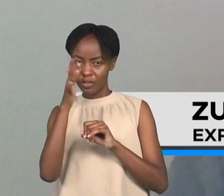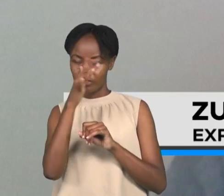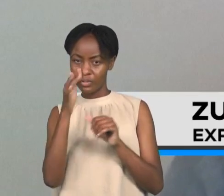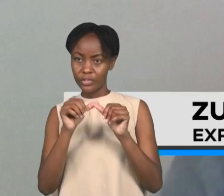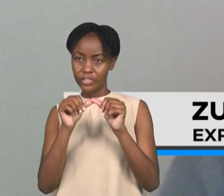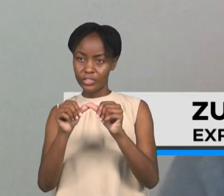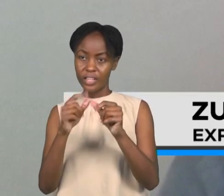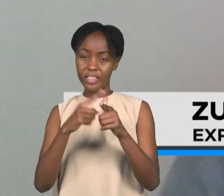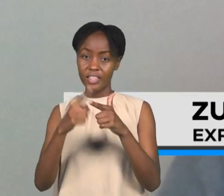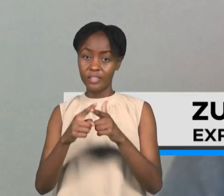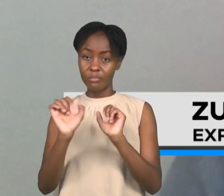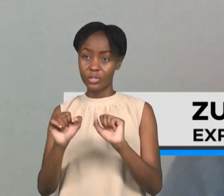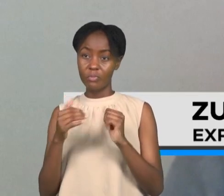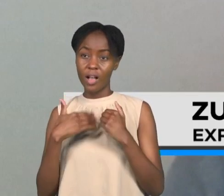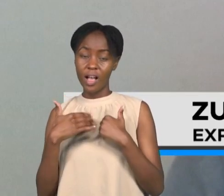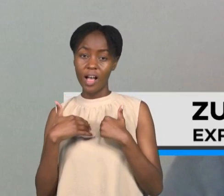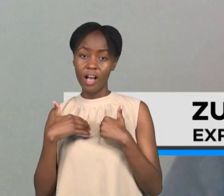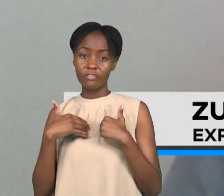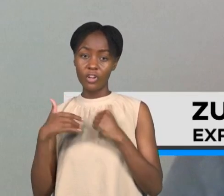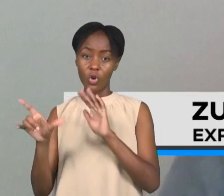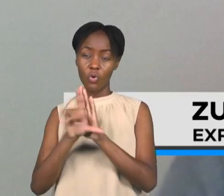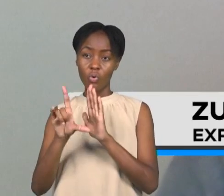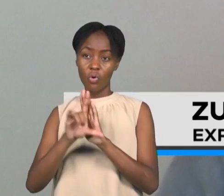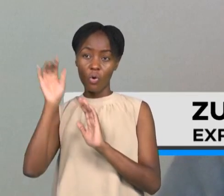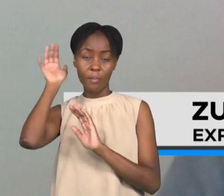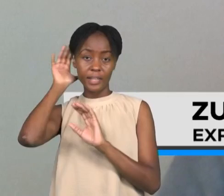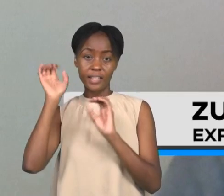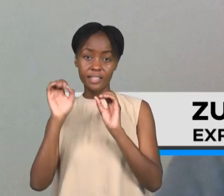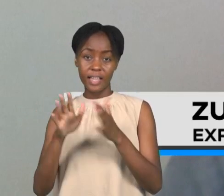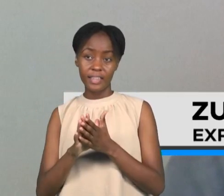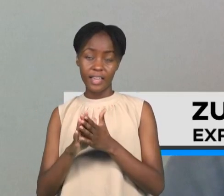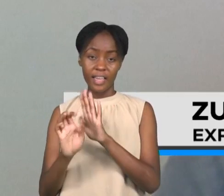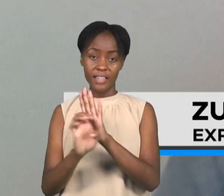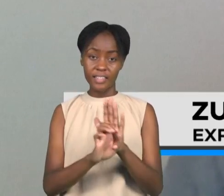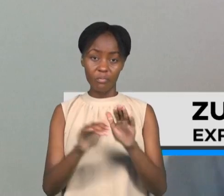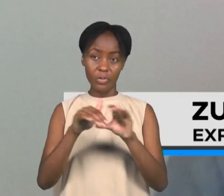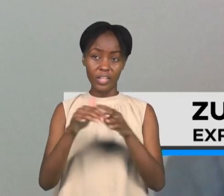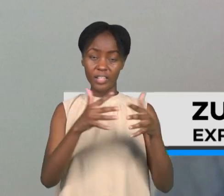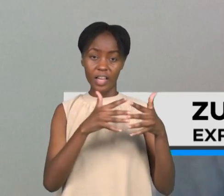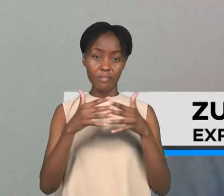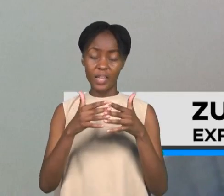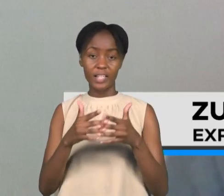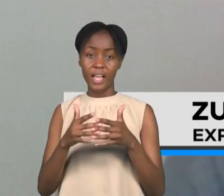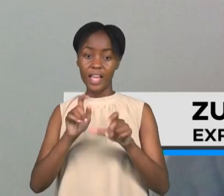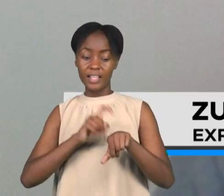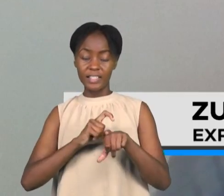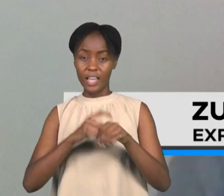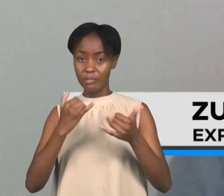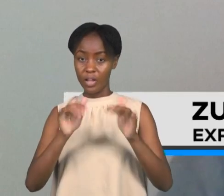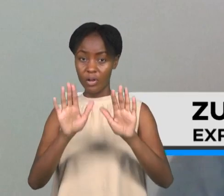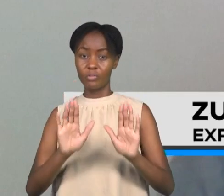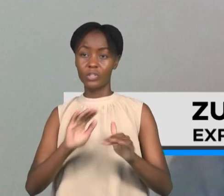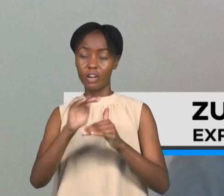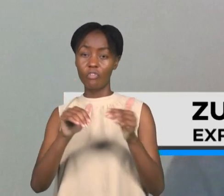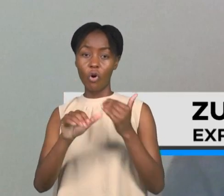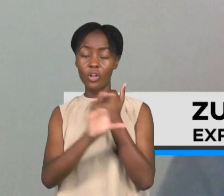the kind of lawlessness that we saw in the United States. And I think it is time for the Zondo Commission and the country to draw a